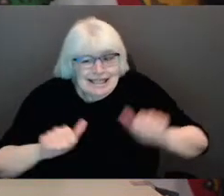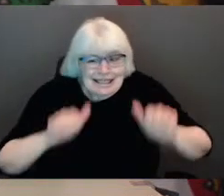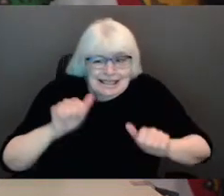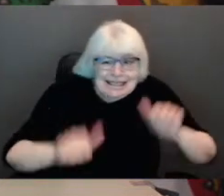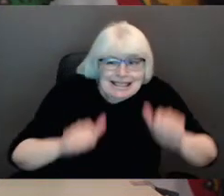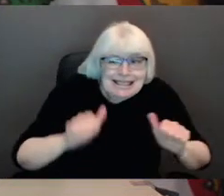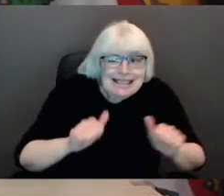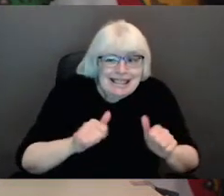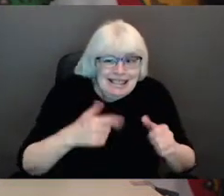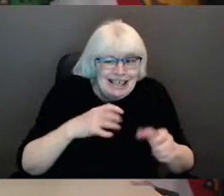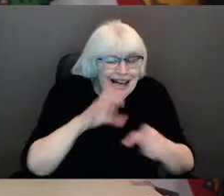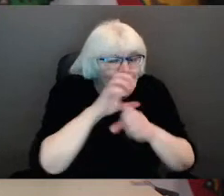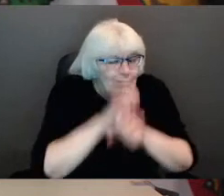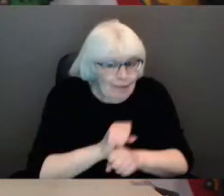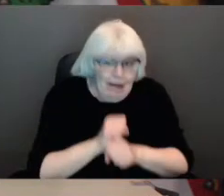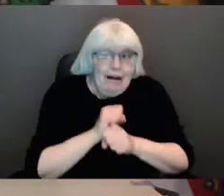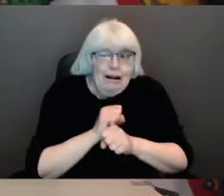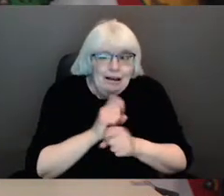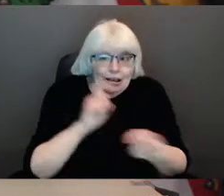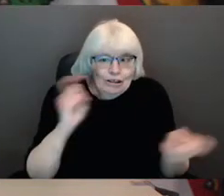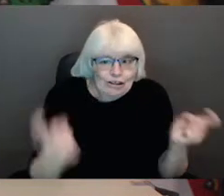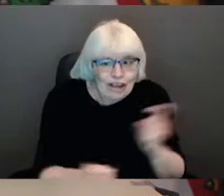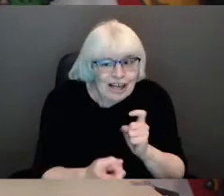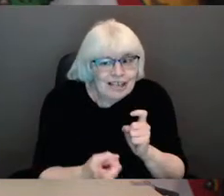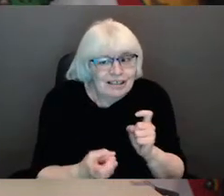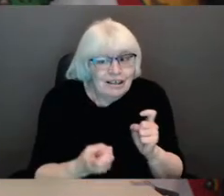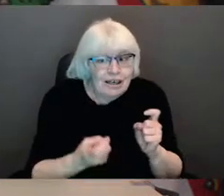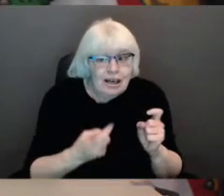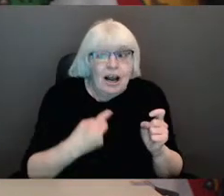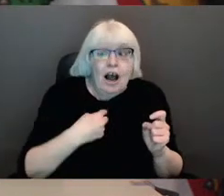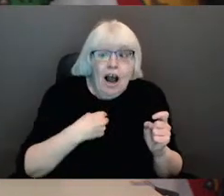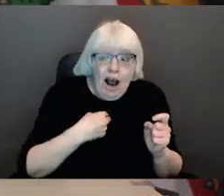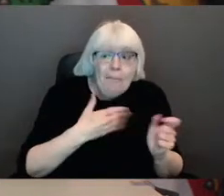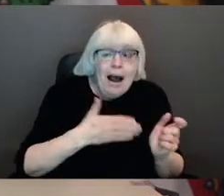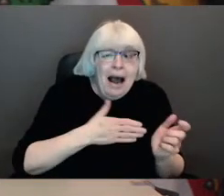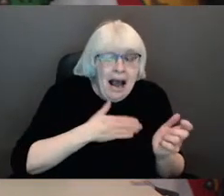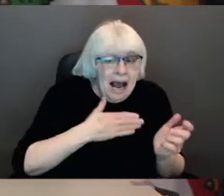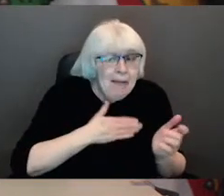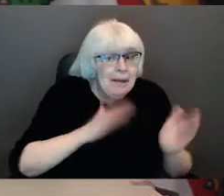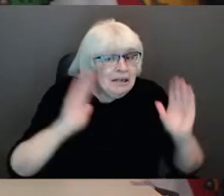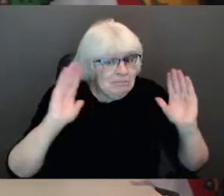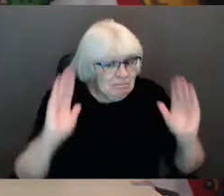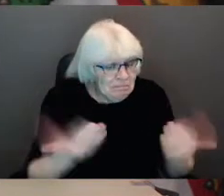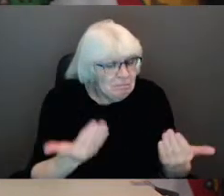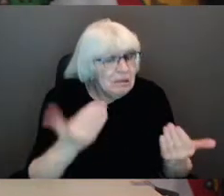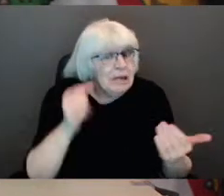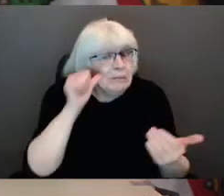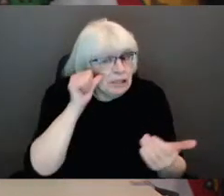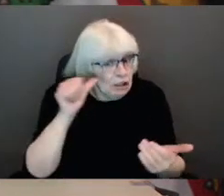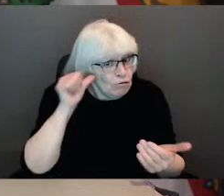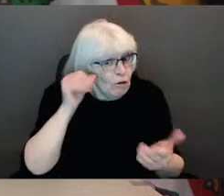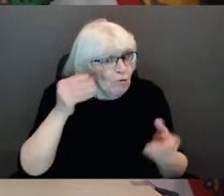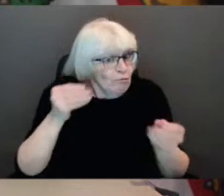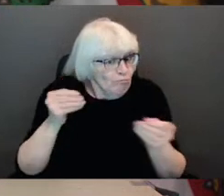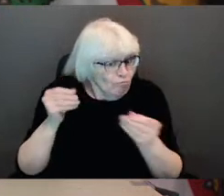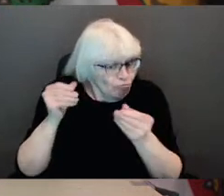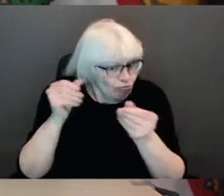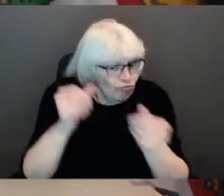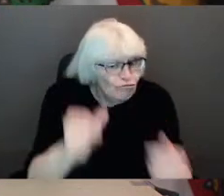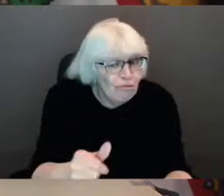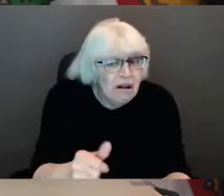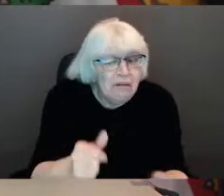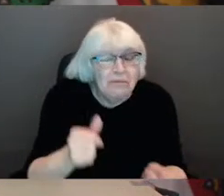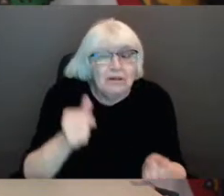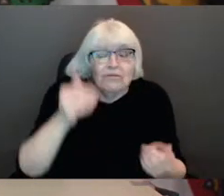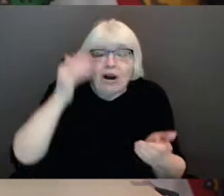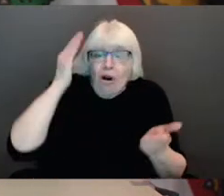that from all early reports that things went smoothly. But we do know the days ahead will continue to be ones that are